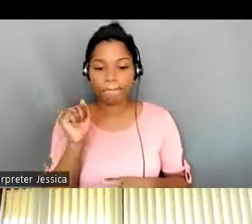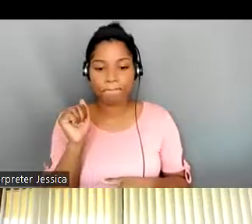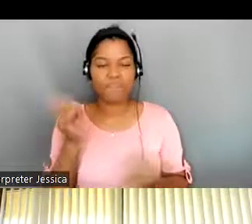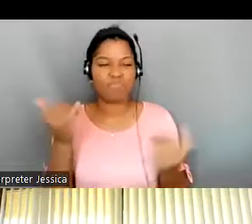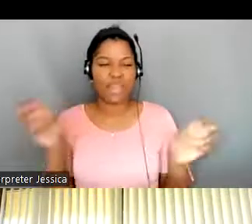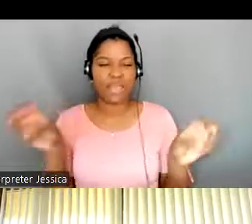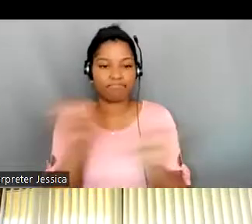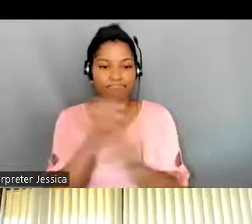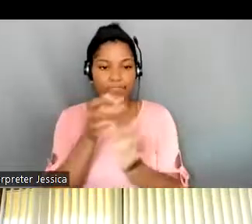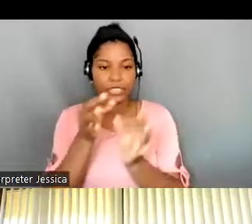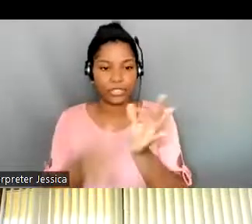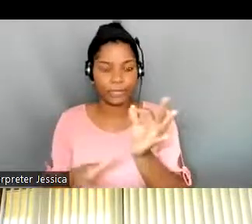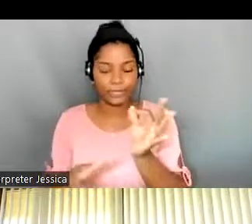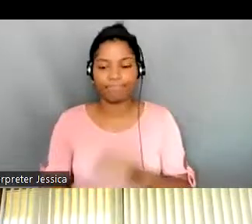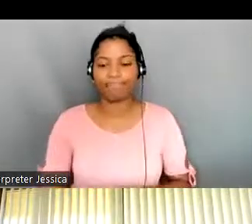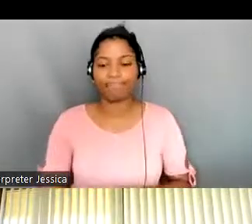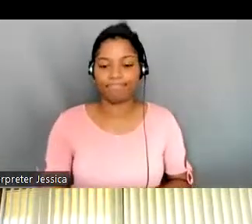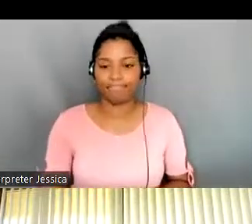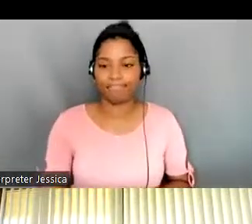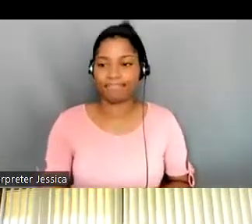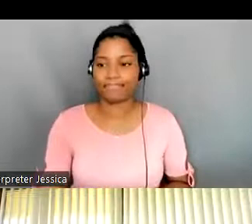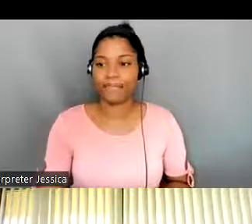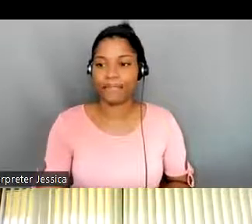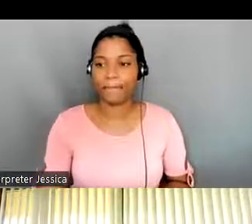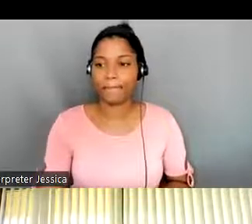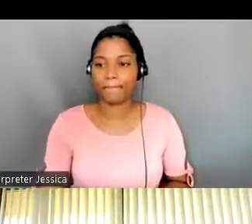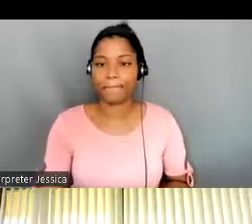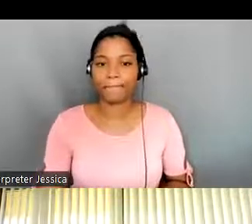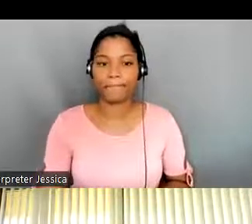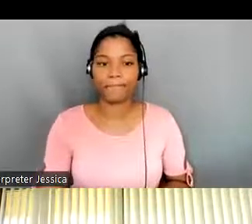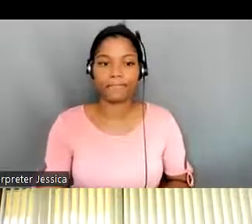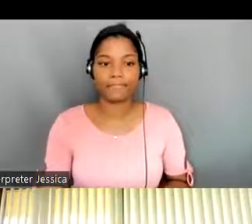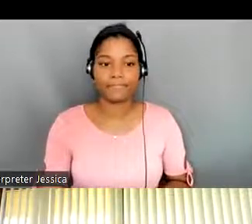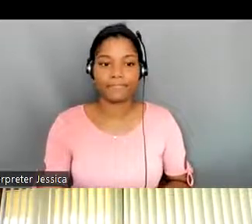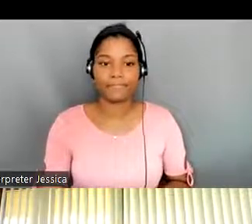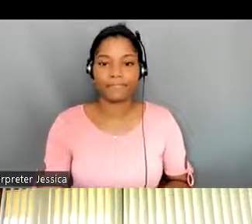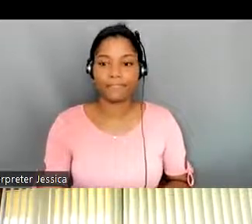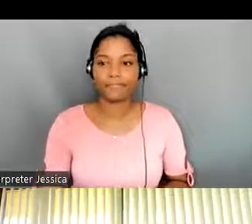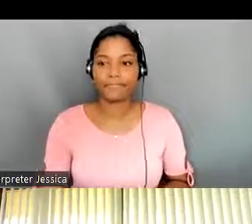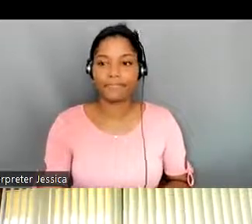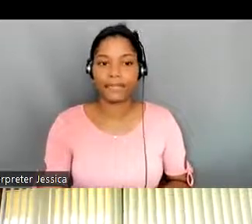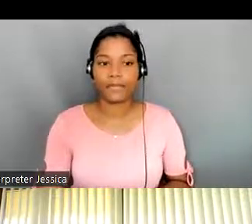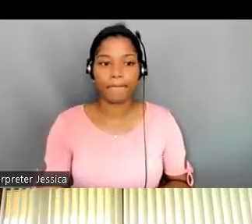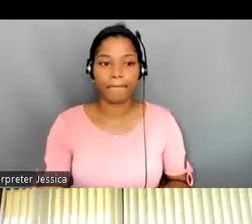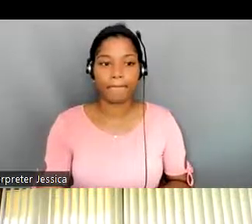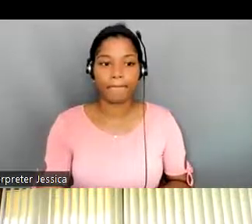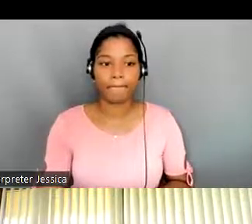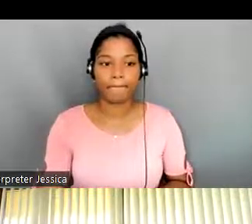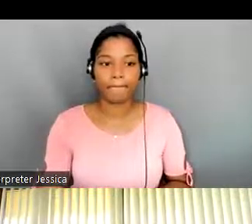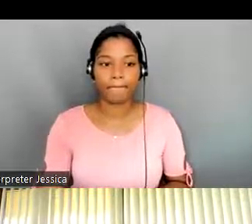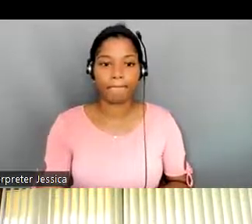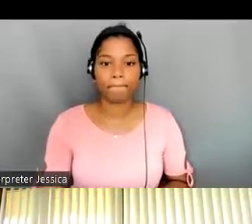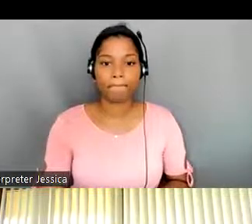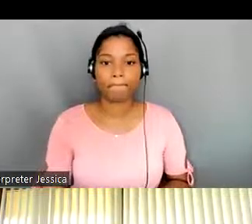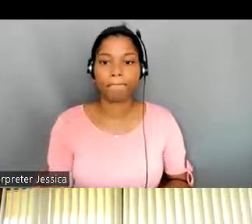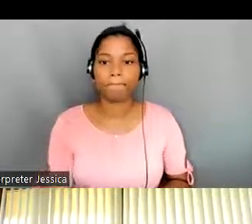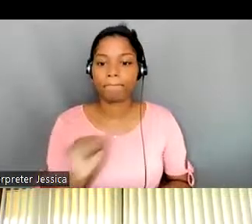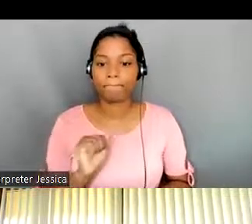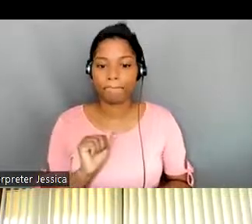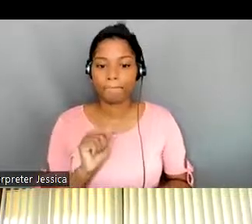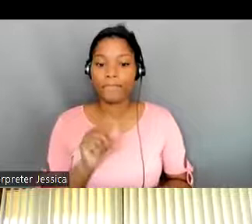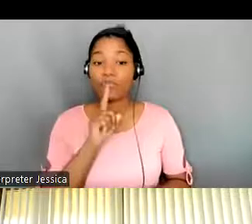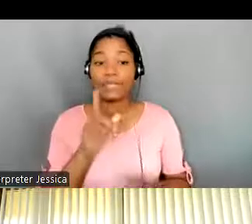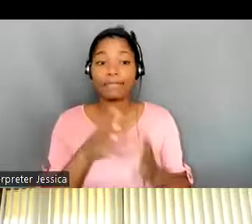With regards to moving forward with the research, and I think we'll cover this more in the panel, just as Dr. Holt-Lunstadt said, there's a lot